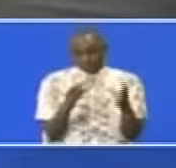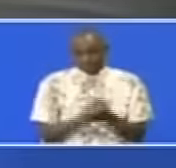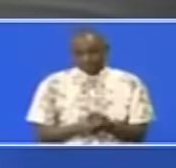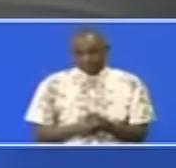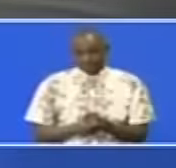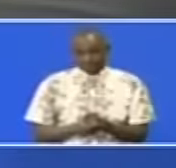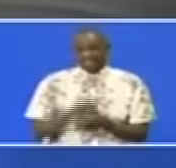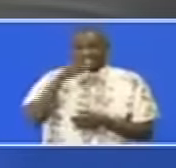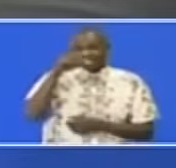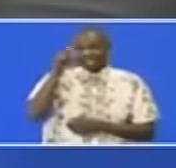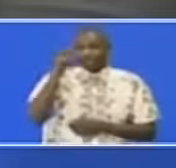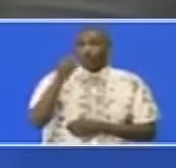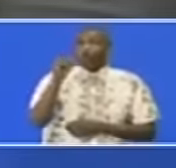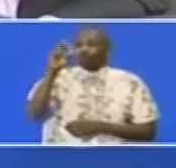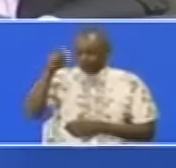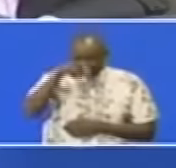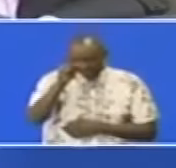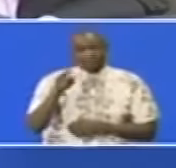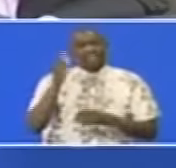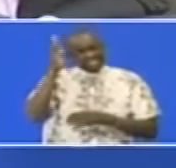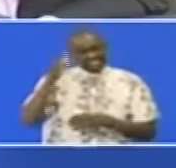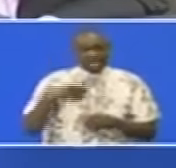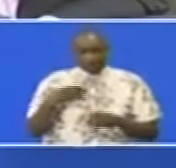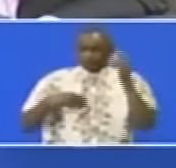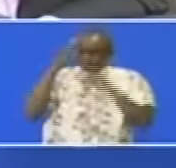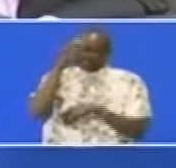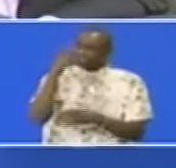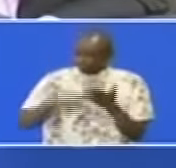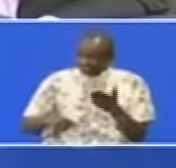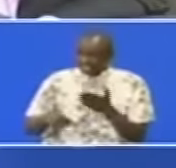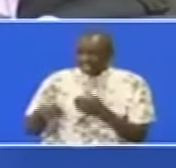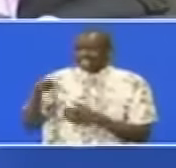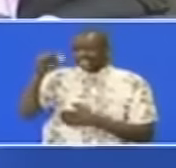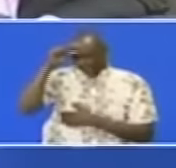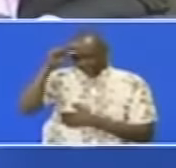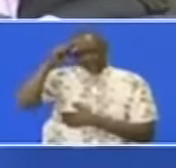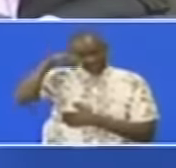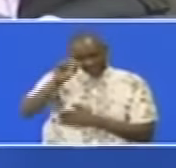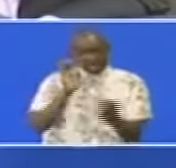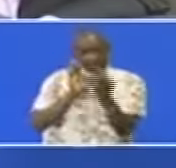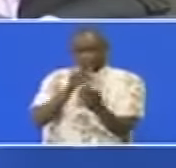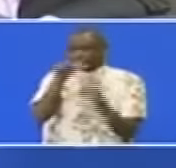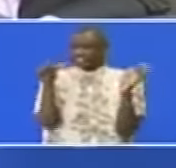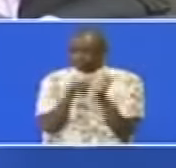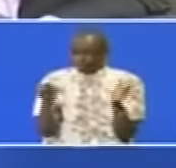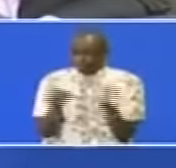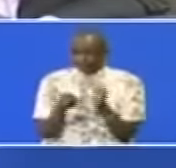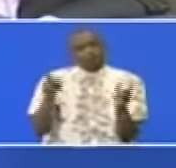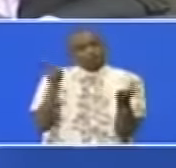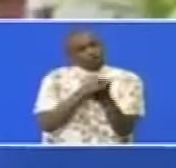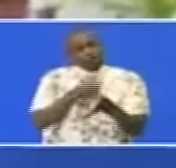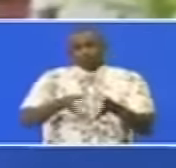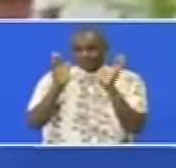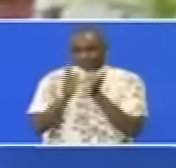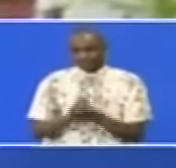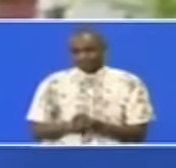a psychology lecturer at the University of Nairobi, says the government has been approaching the radicalization problem the wrong way.